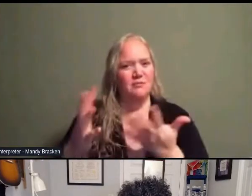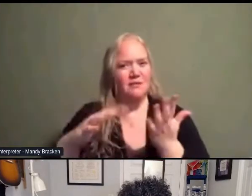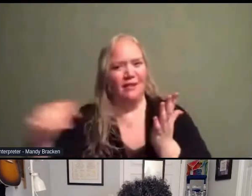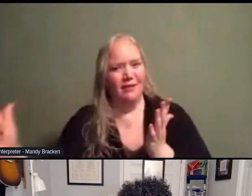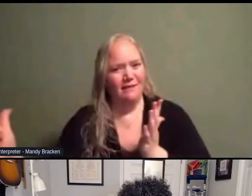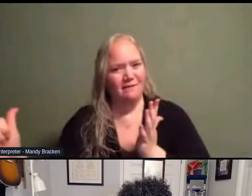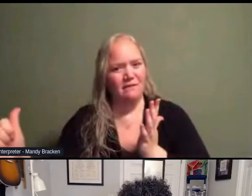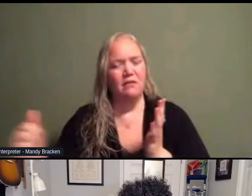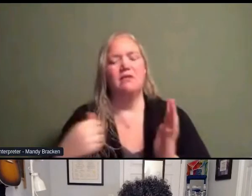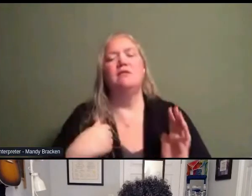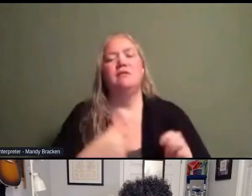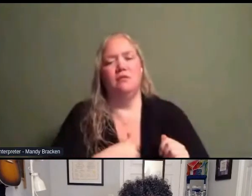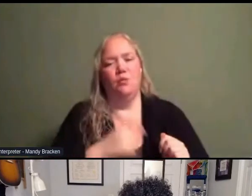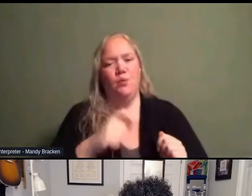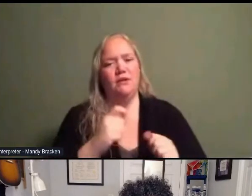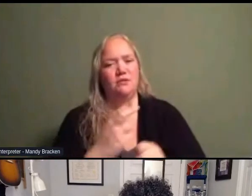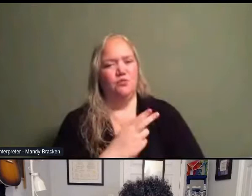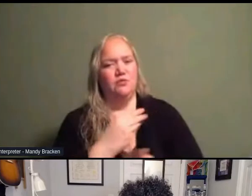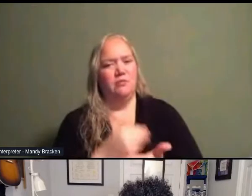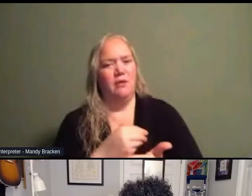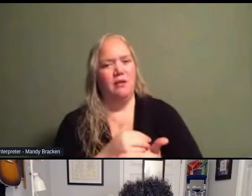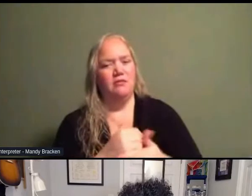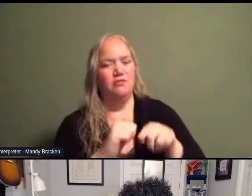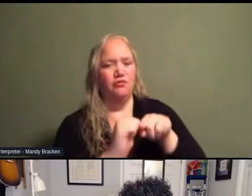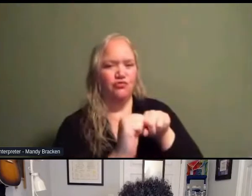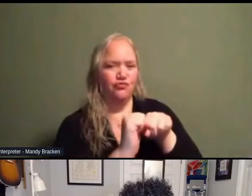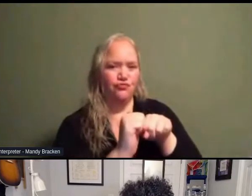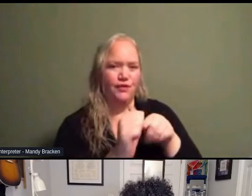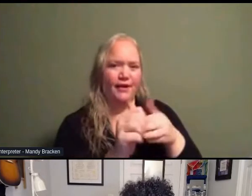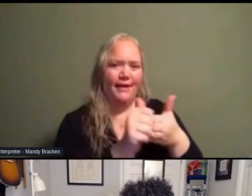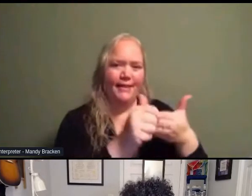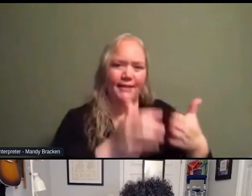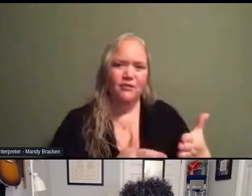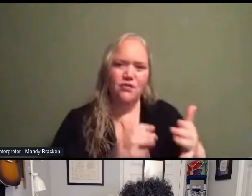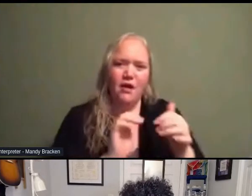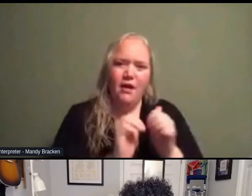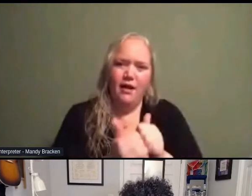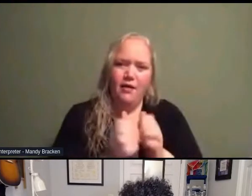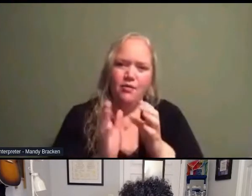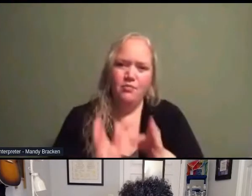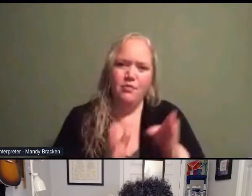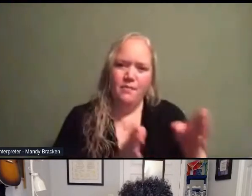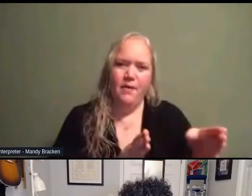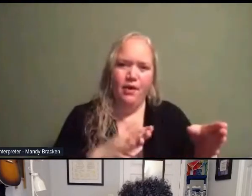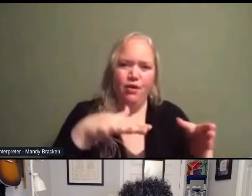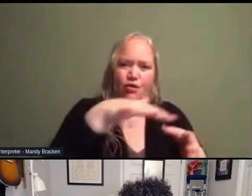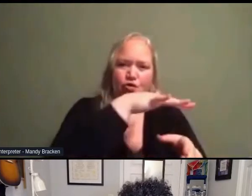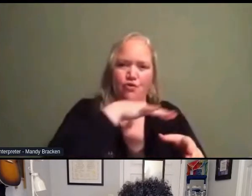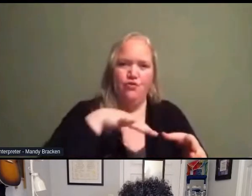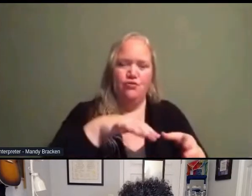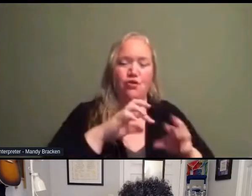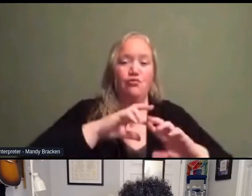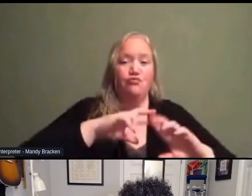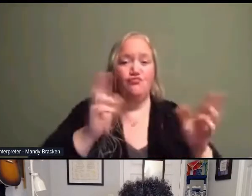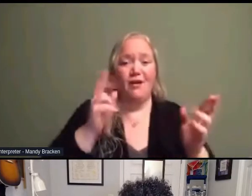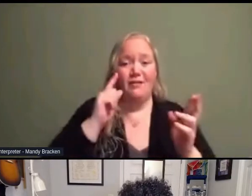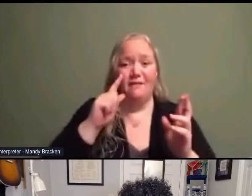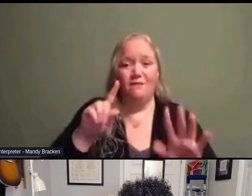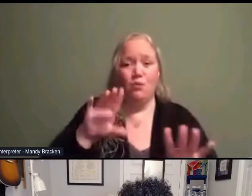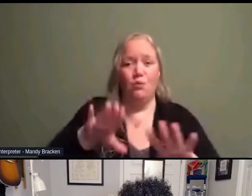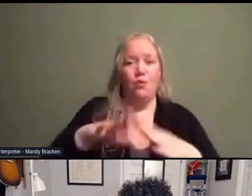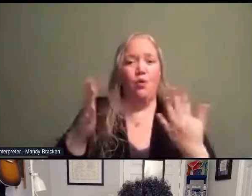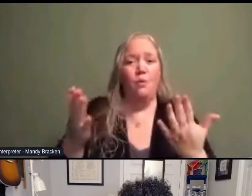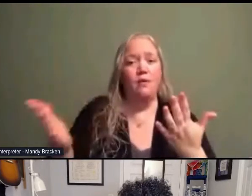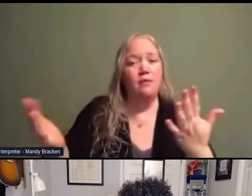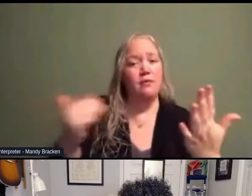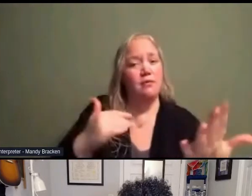on how to prep your environment to have people that when they do come in, whether they be disabled, Jews of